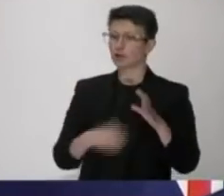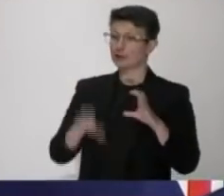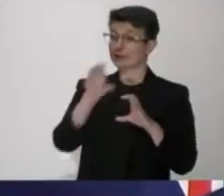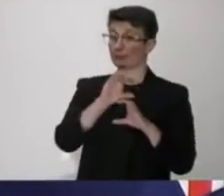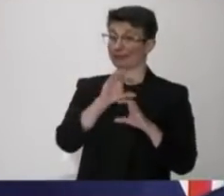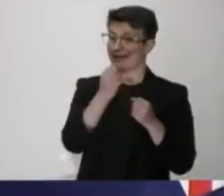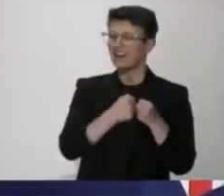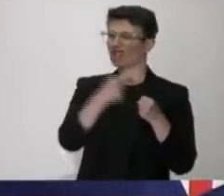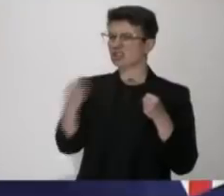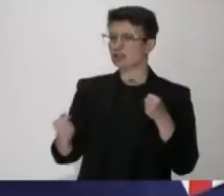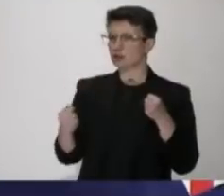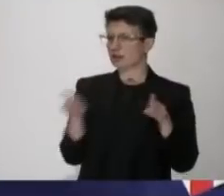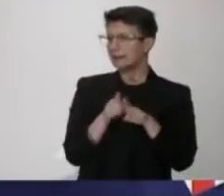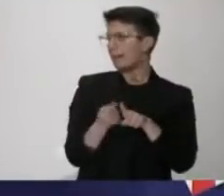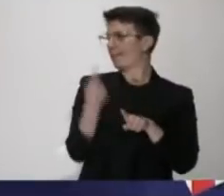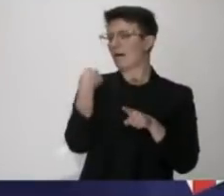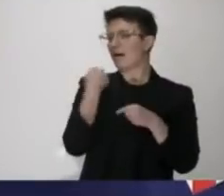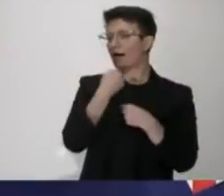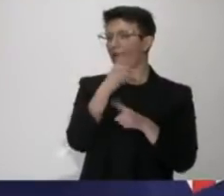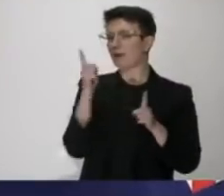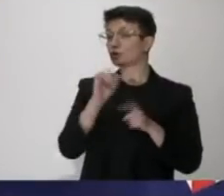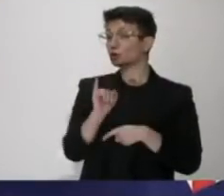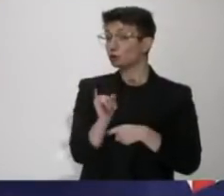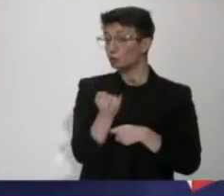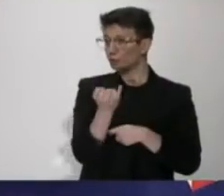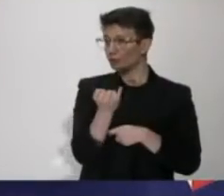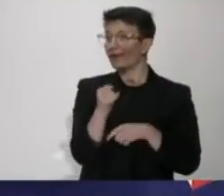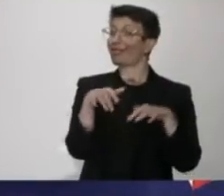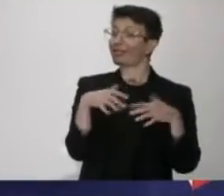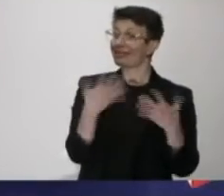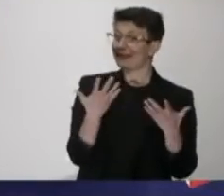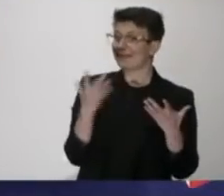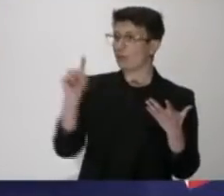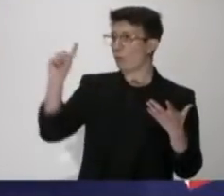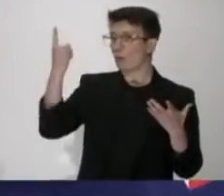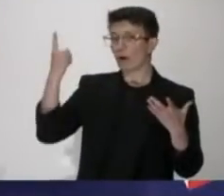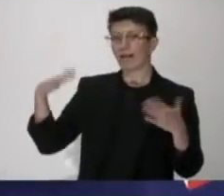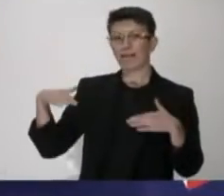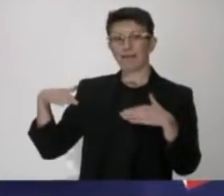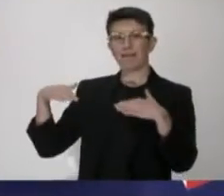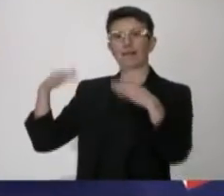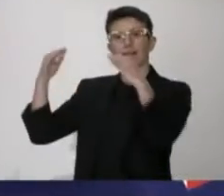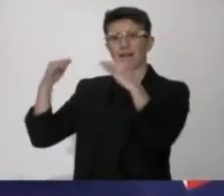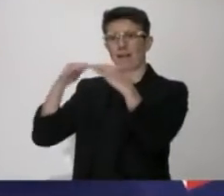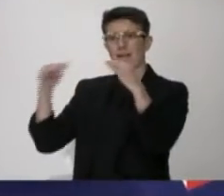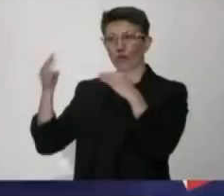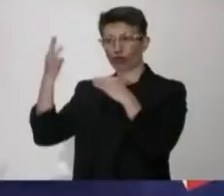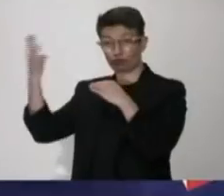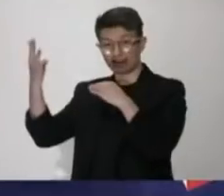Auckland is in lockdown, can it then apply for this subsidy and tack it onto the end? No, it can't. You can't receive it at